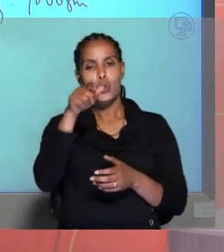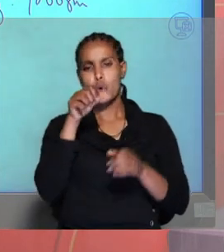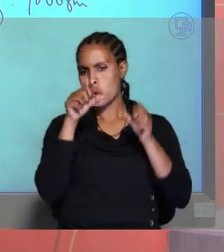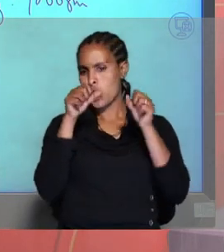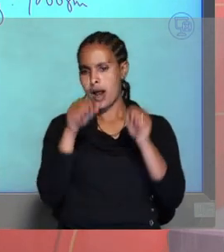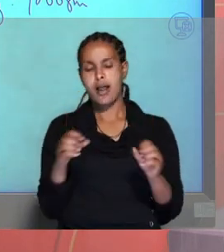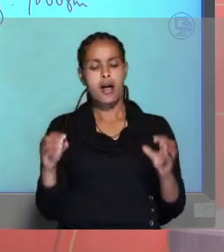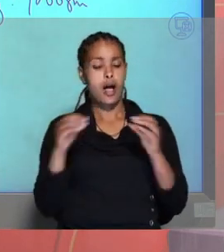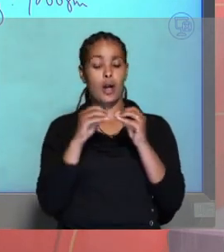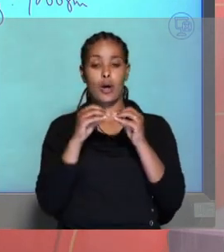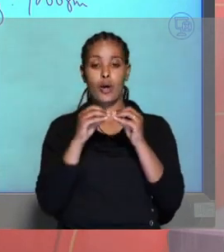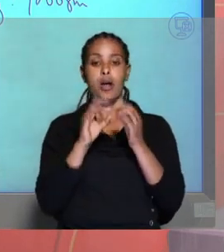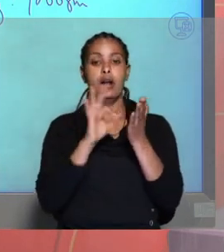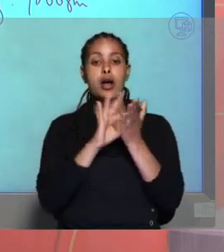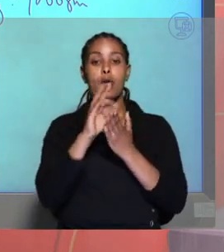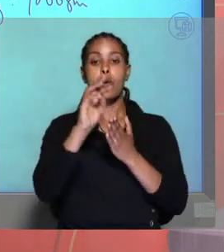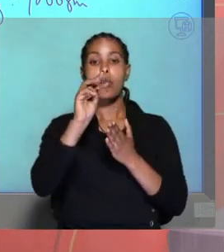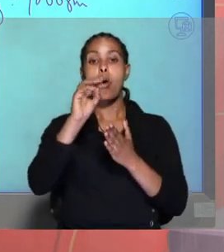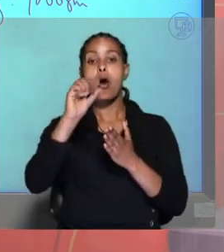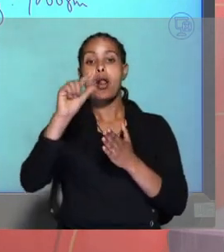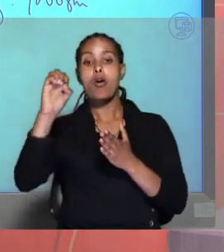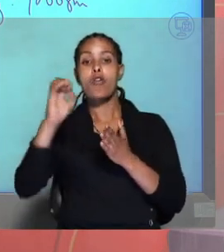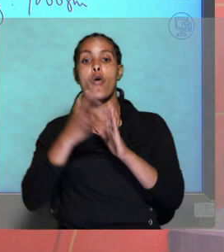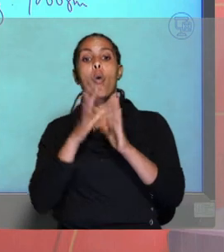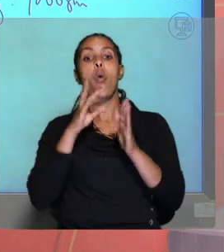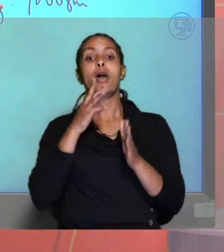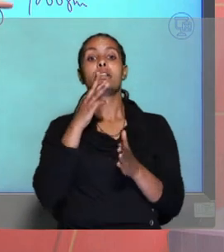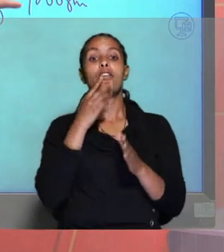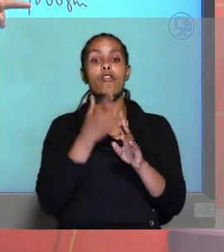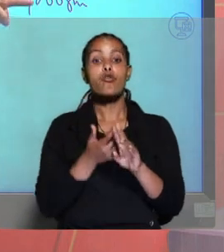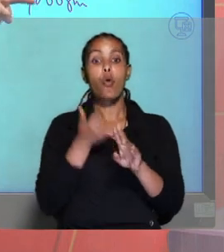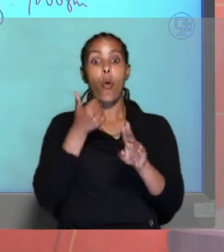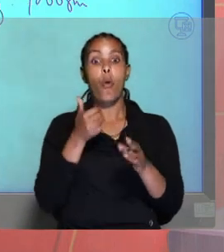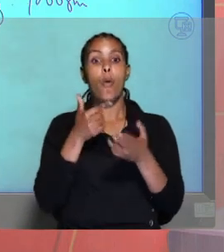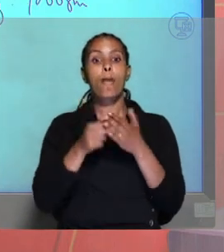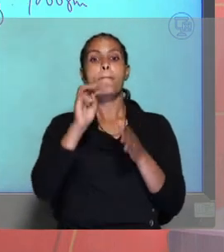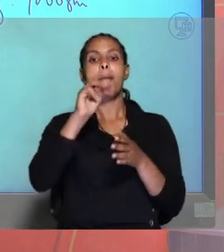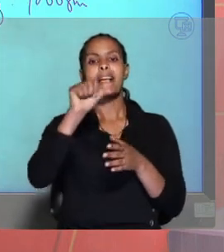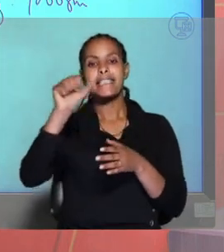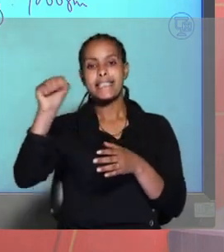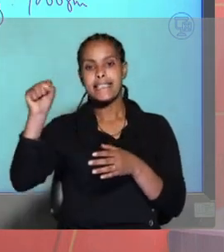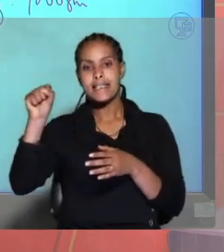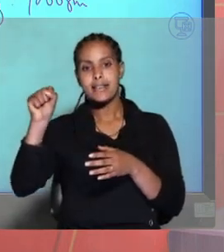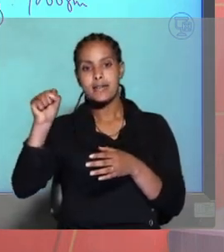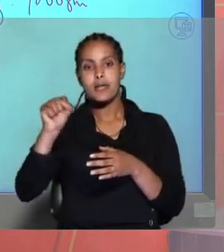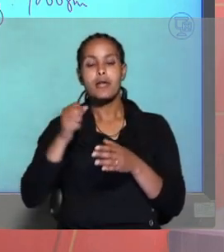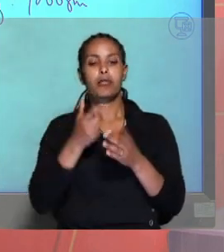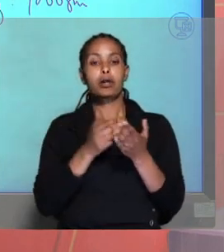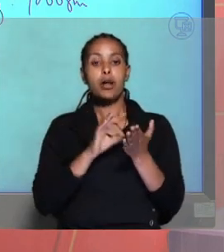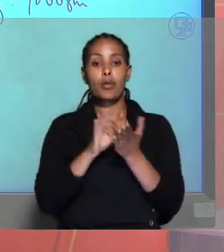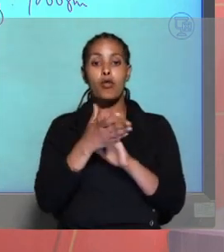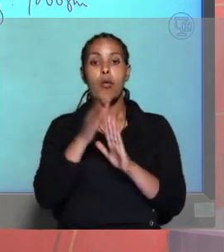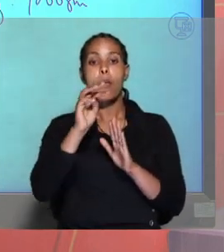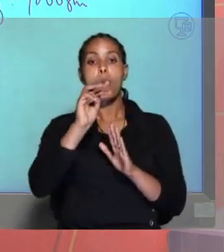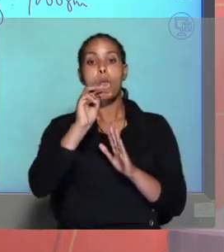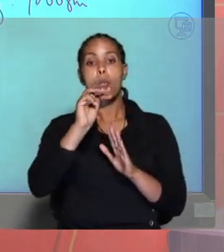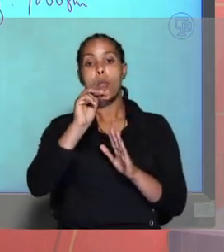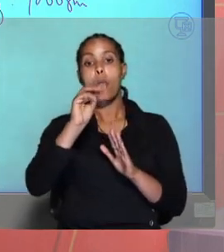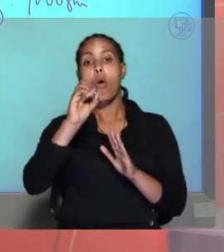can calculate number of mole of water from its mass. Number of mole of water